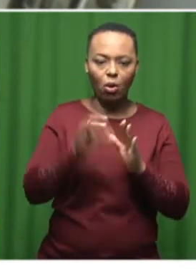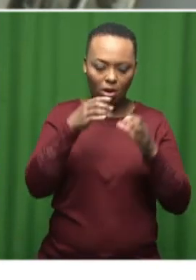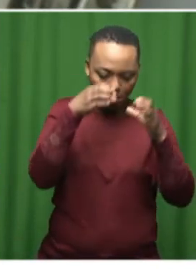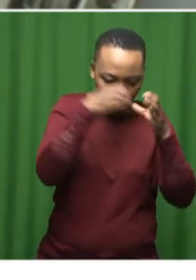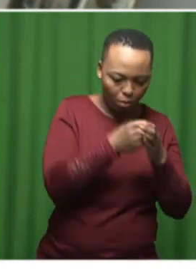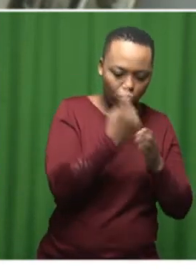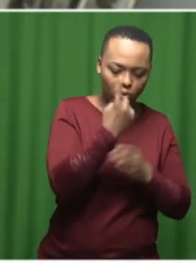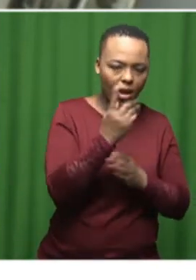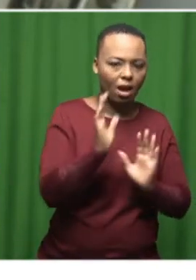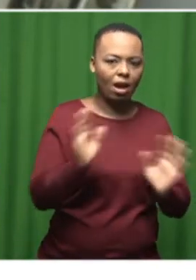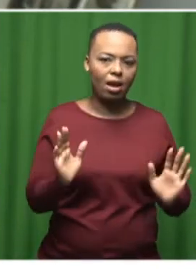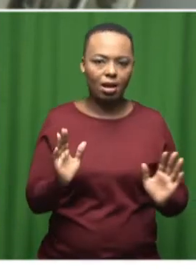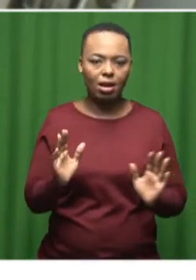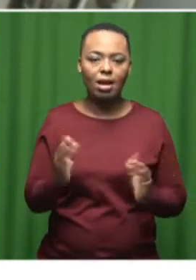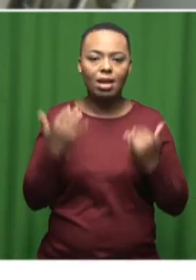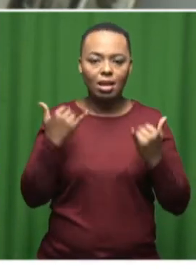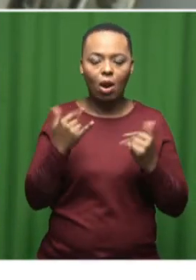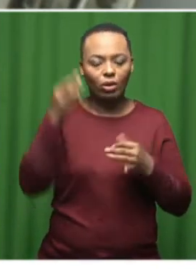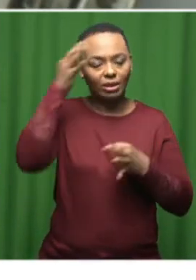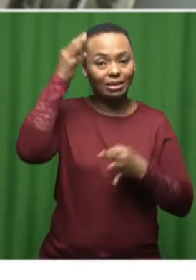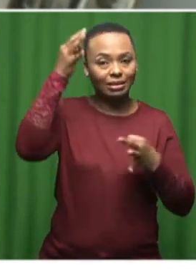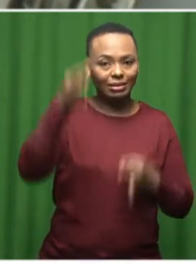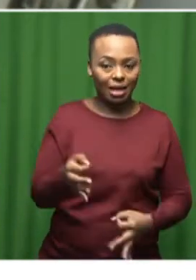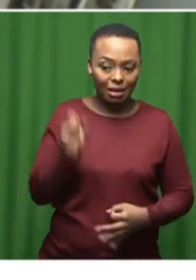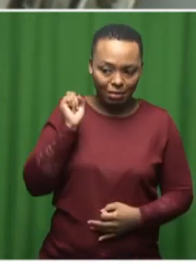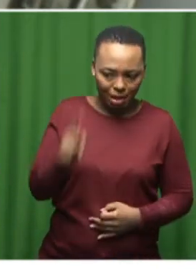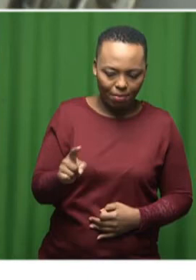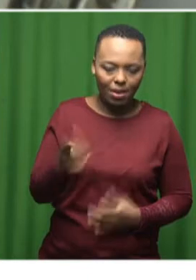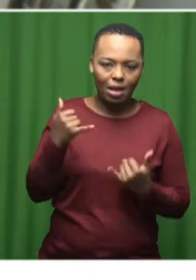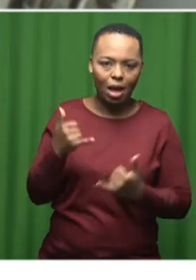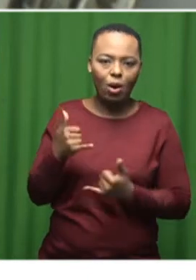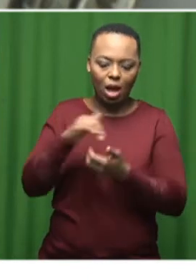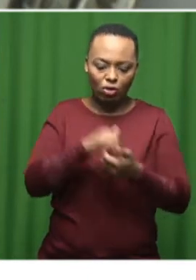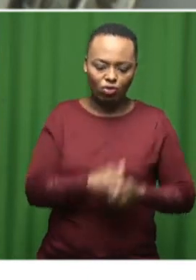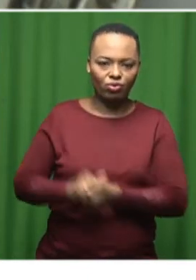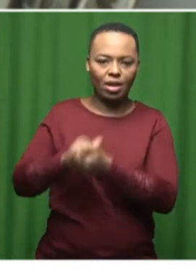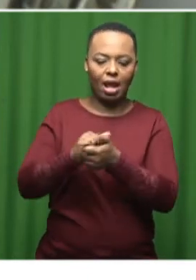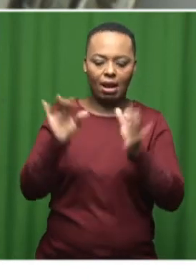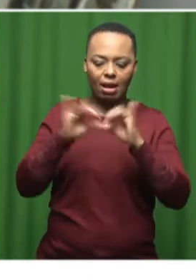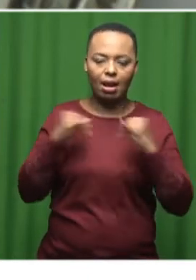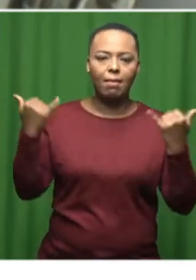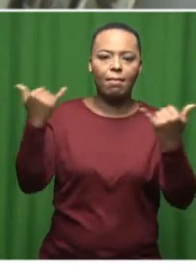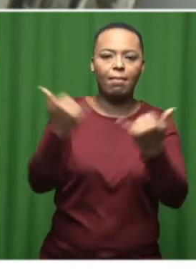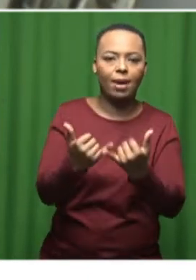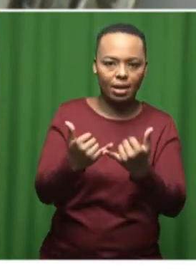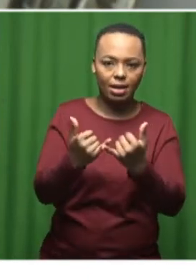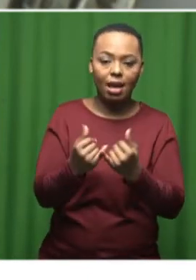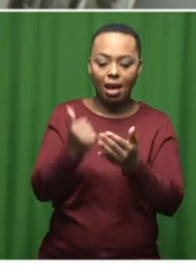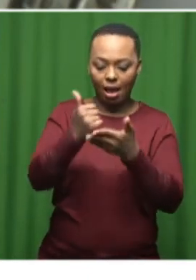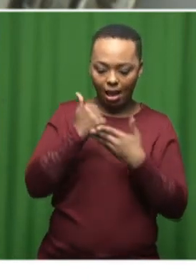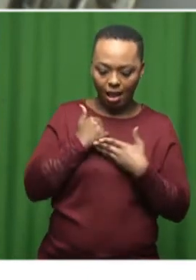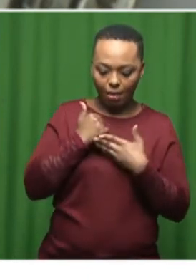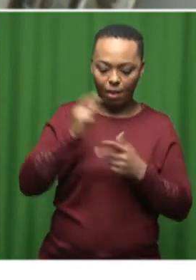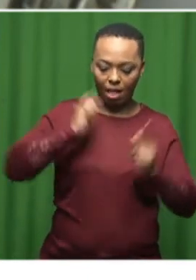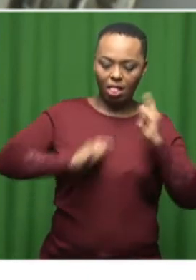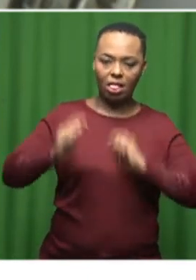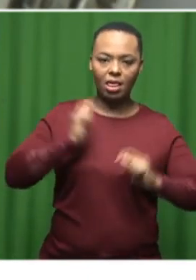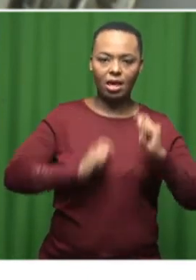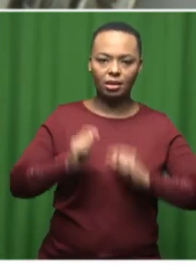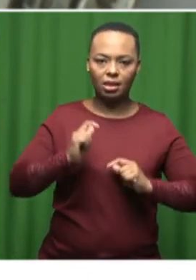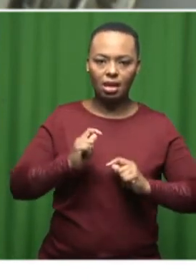we decided that this will be one of our associated companies. It helps us for our theatre to be much